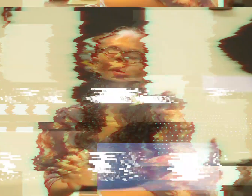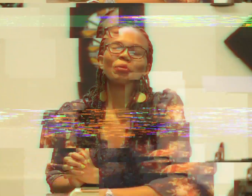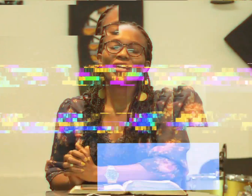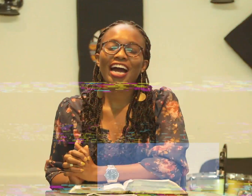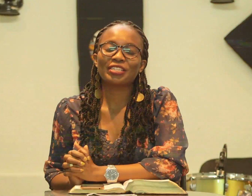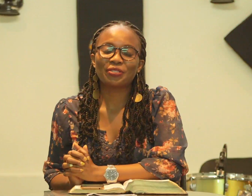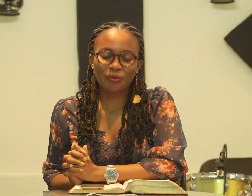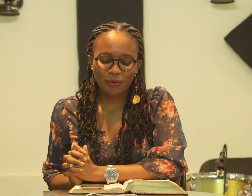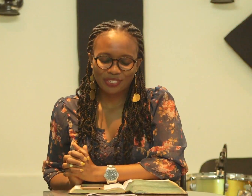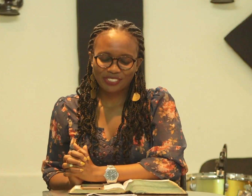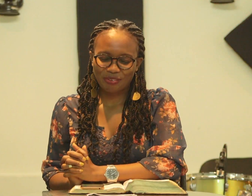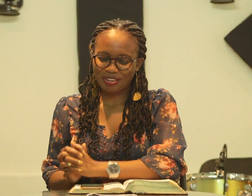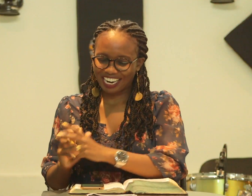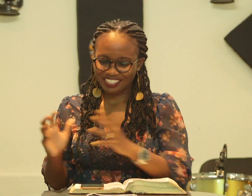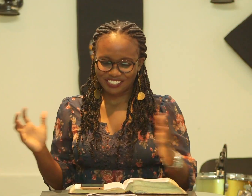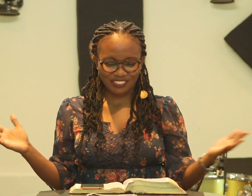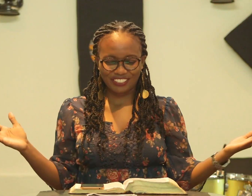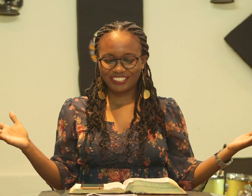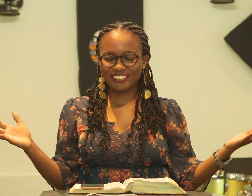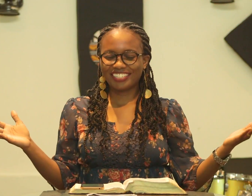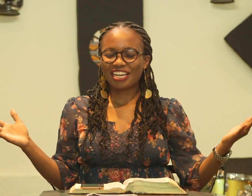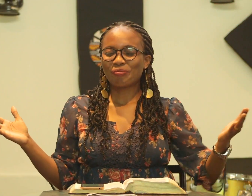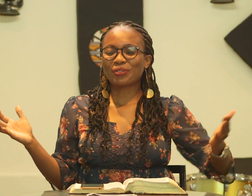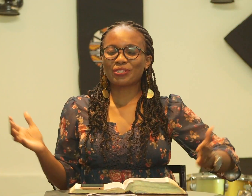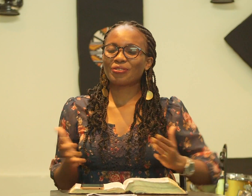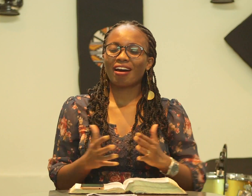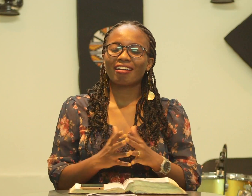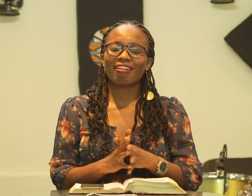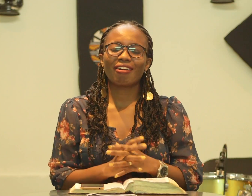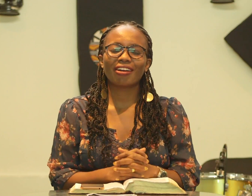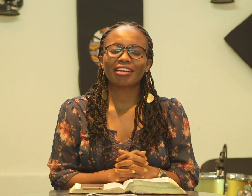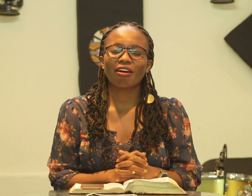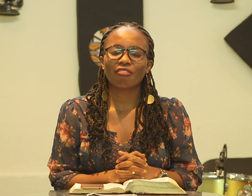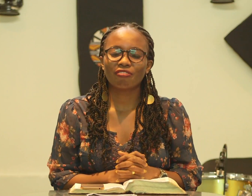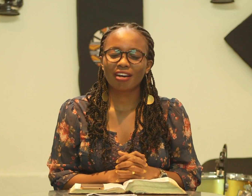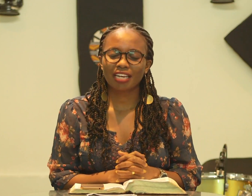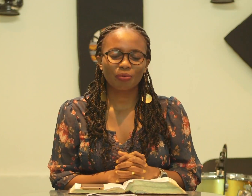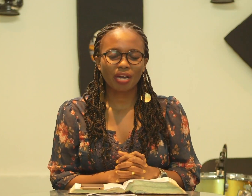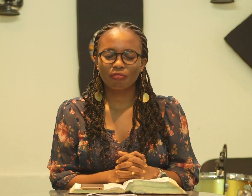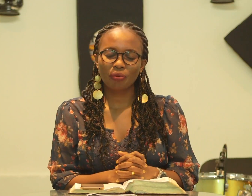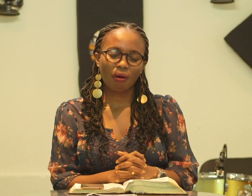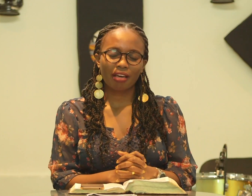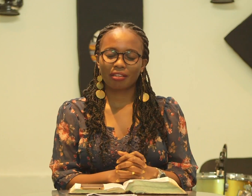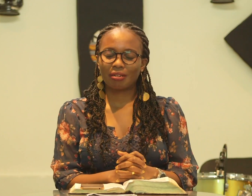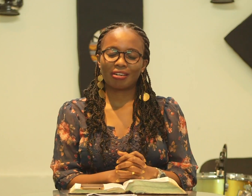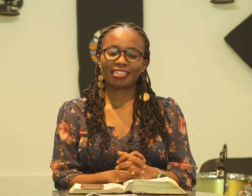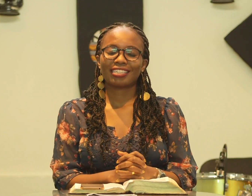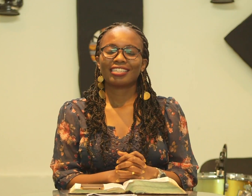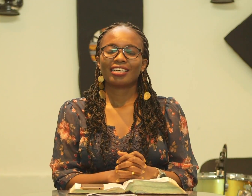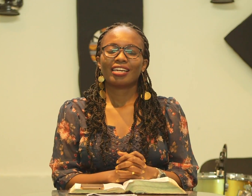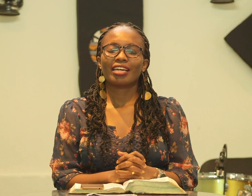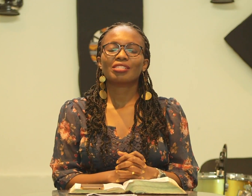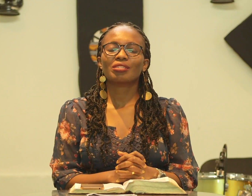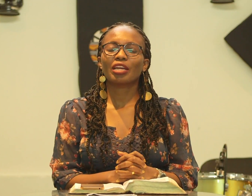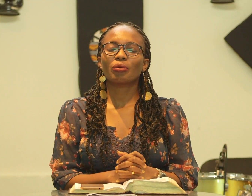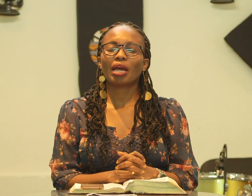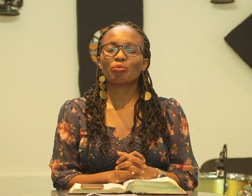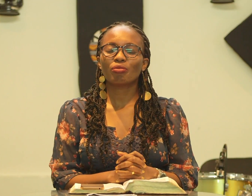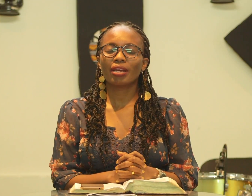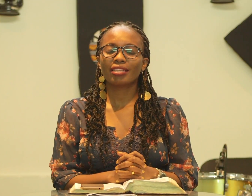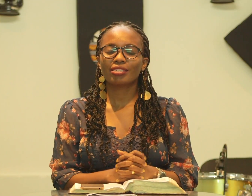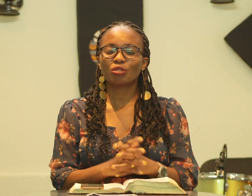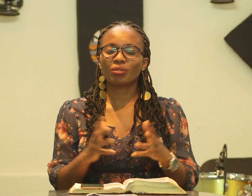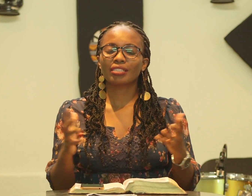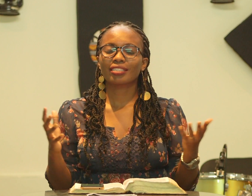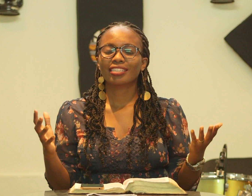Yes, Lord, we adore you. We adore you because you are our God and our Father, and we have no other God. And today, Lord,